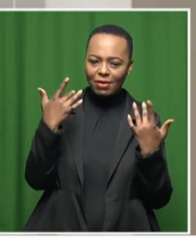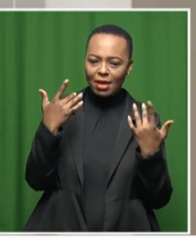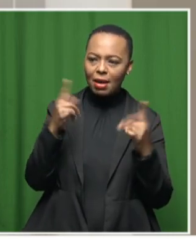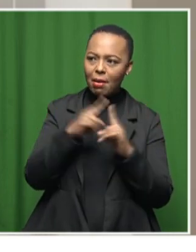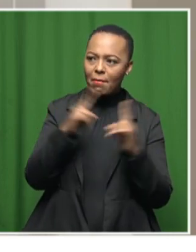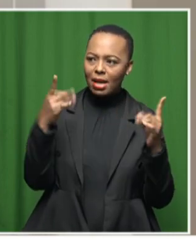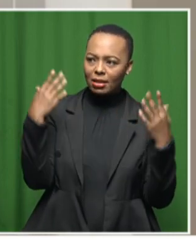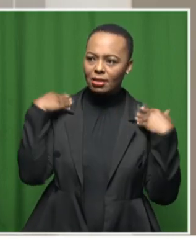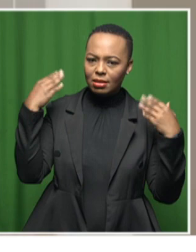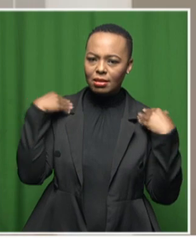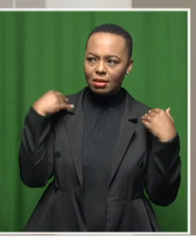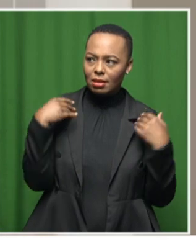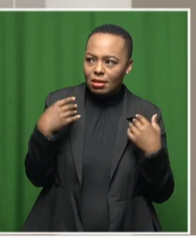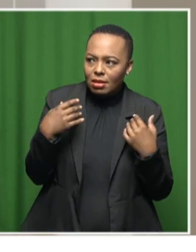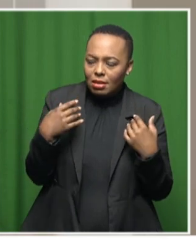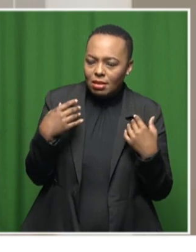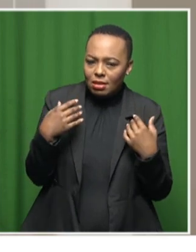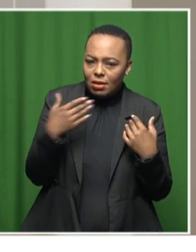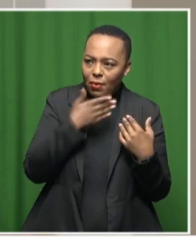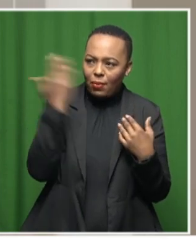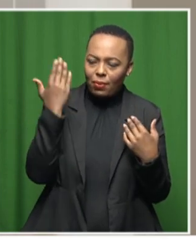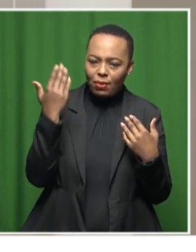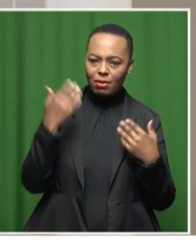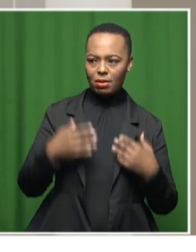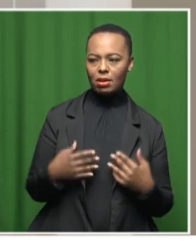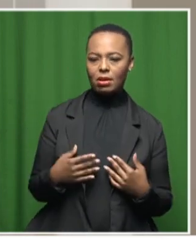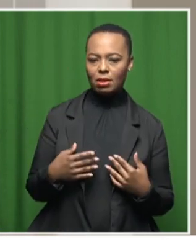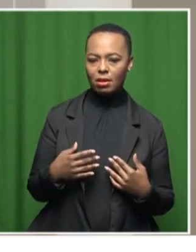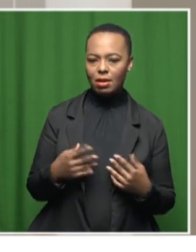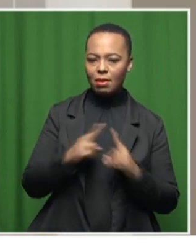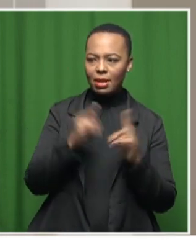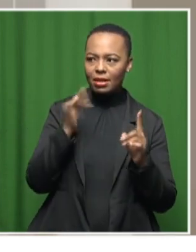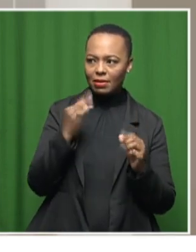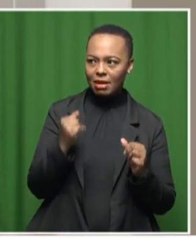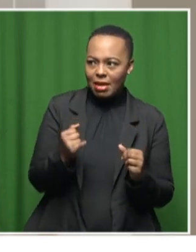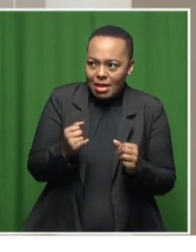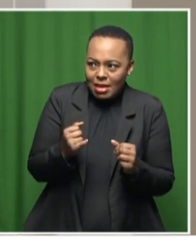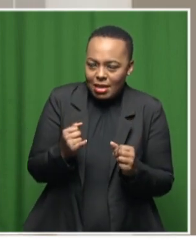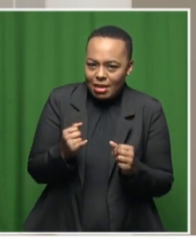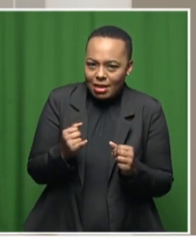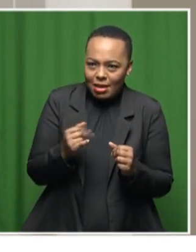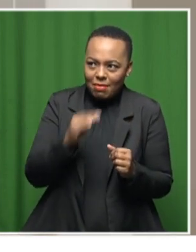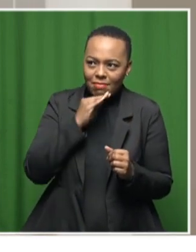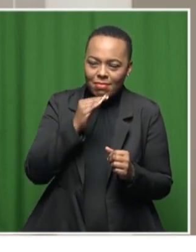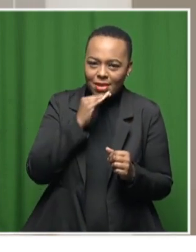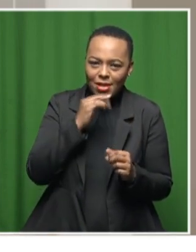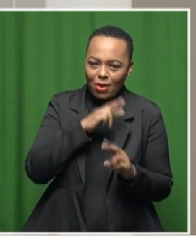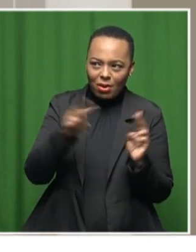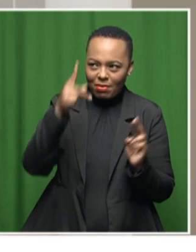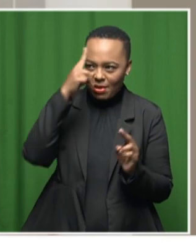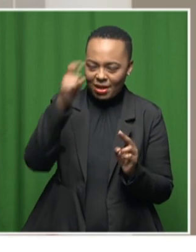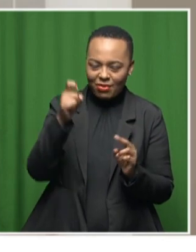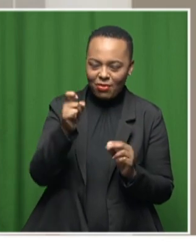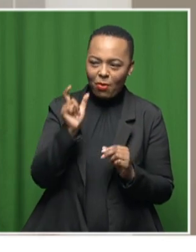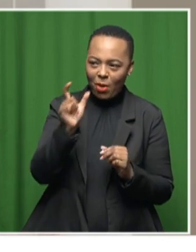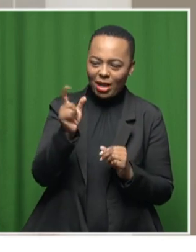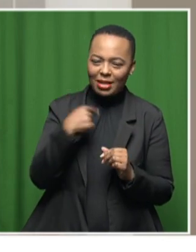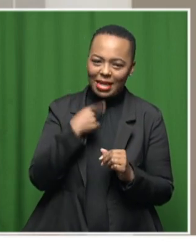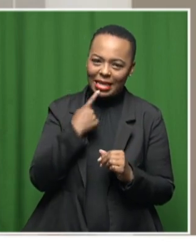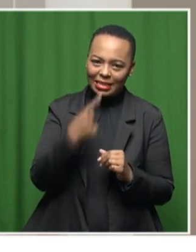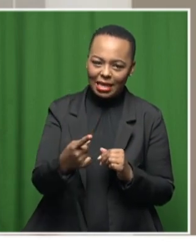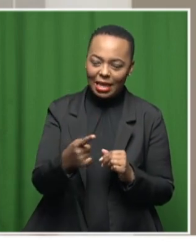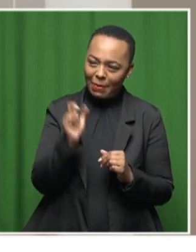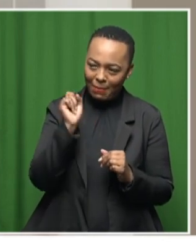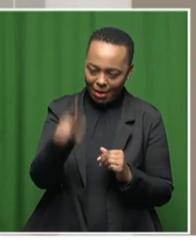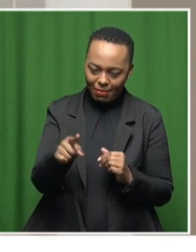pick up my shoulders. But if I would have gone and said, I love being on the show, I'm not believing a word I'm saying. And that would have been